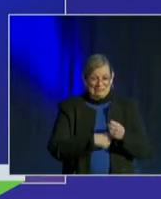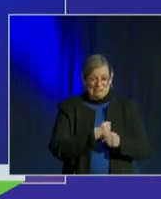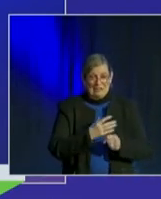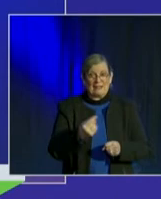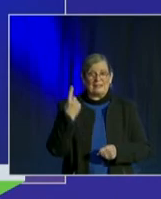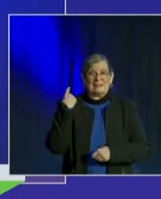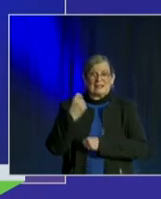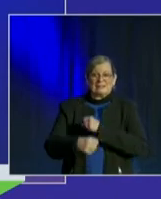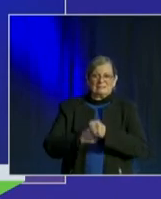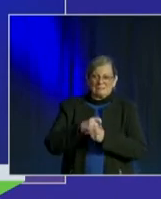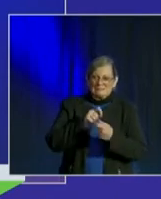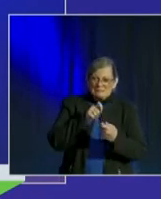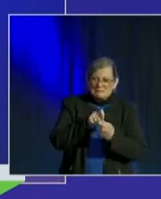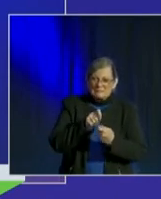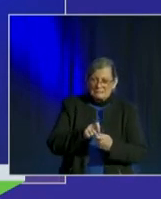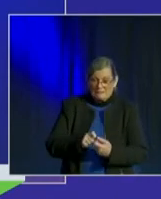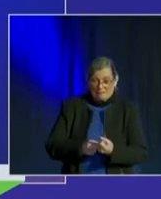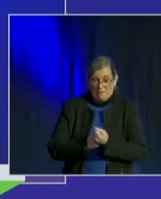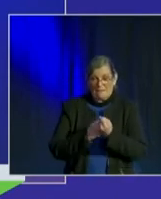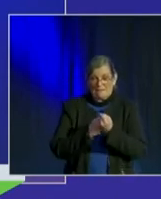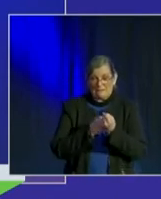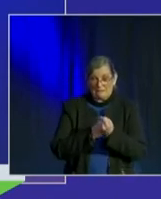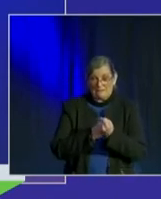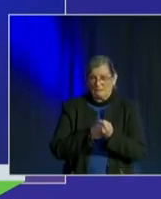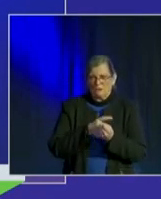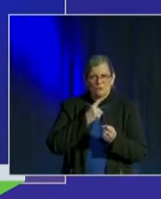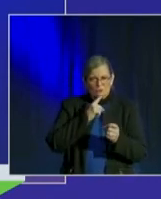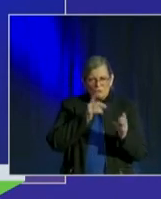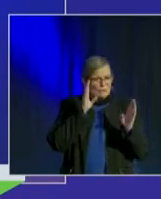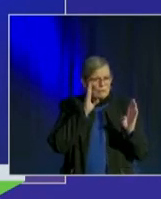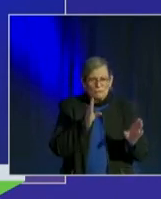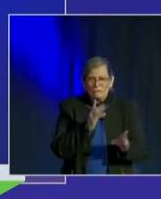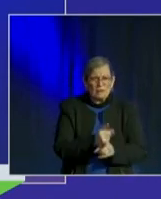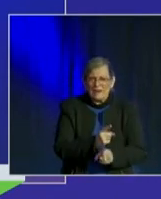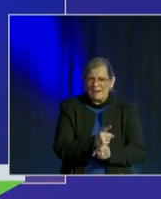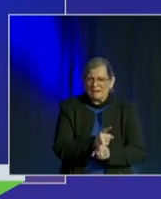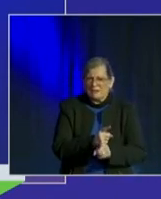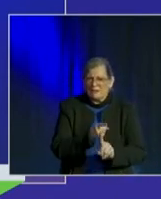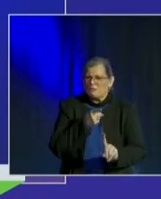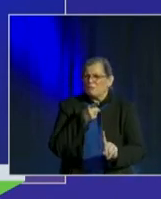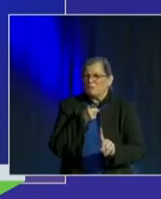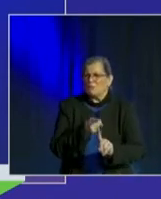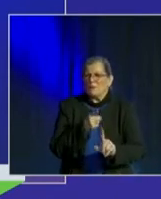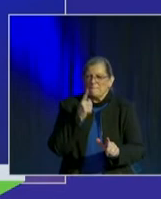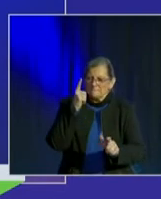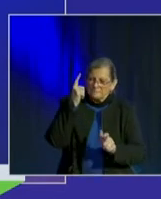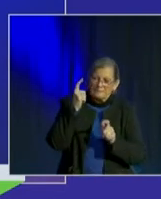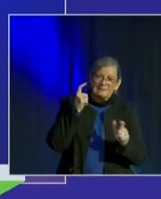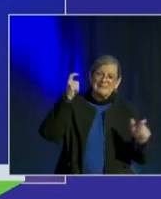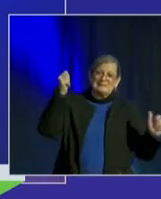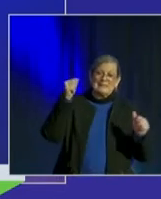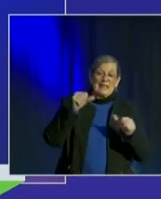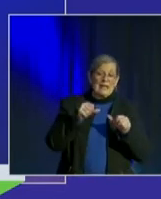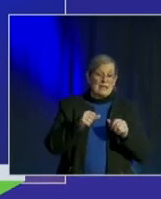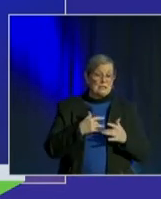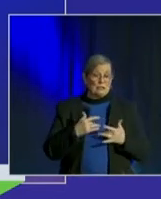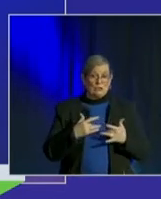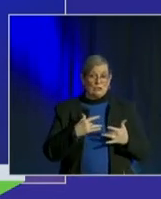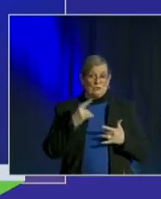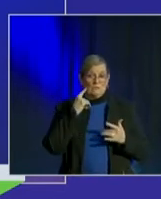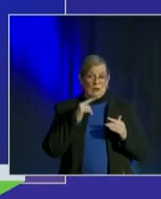advocacy. And I think that you are right to point out one of the big areas of concern for us, and that's